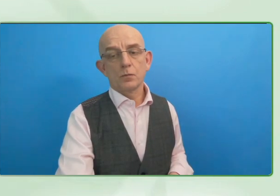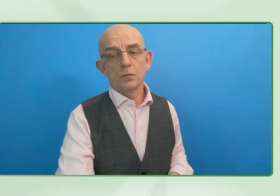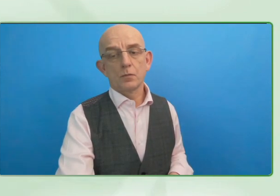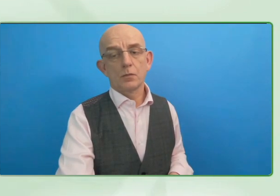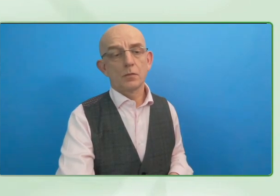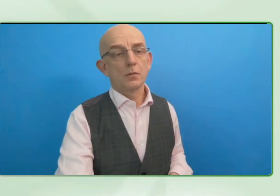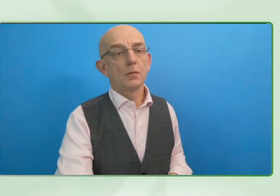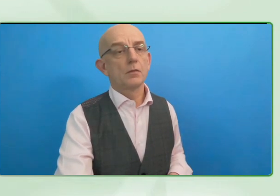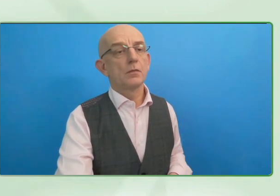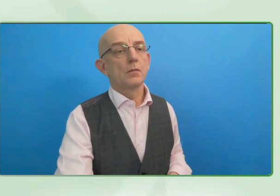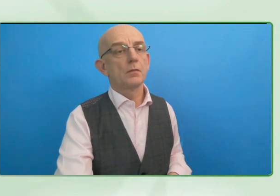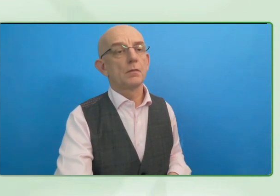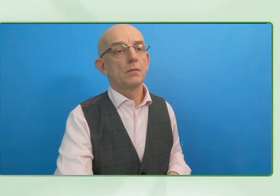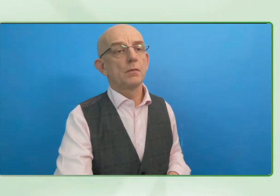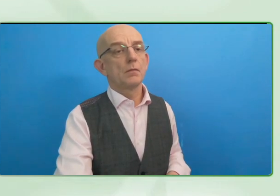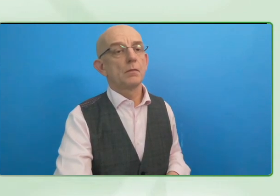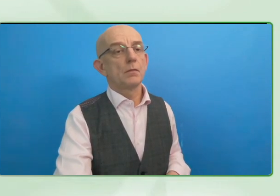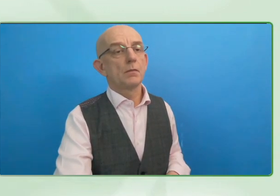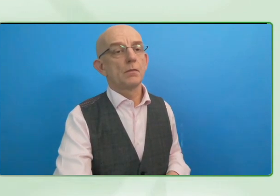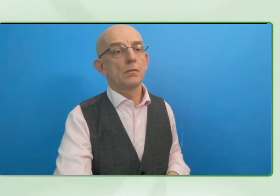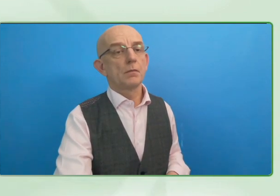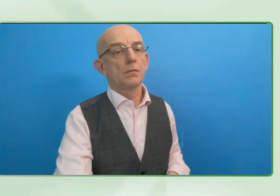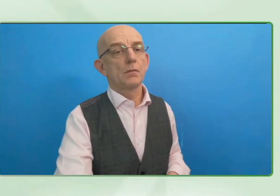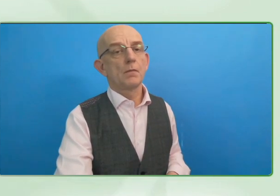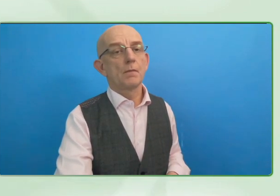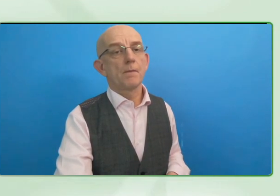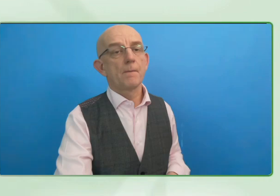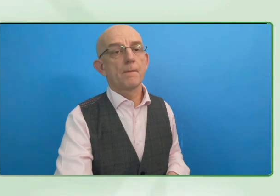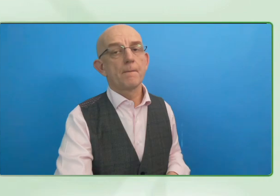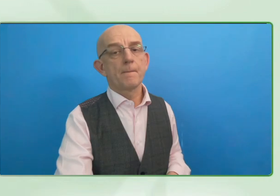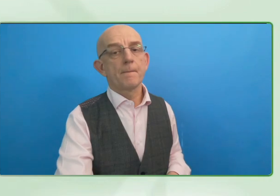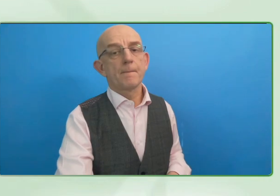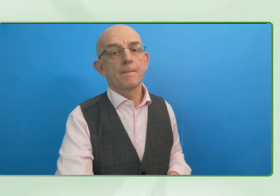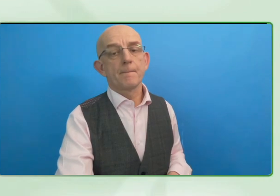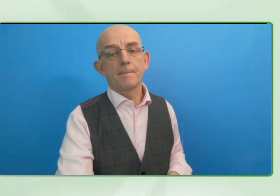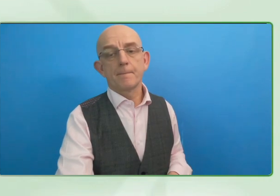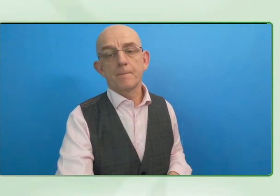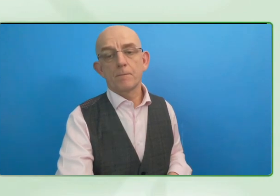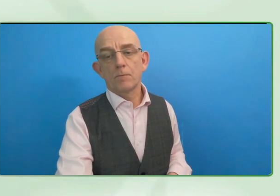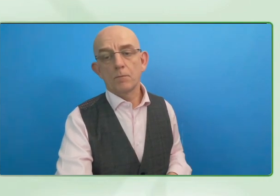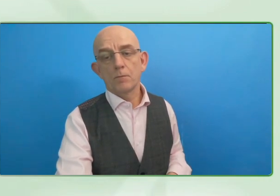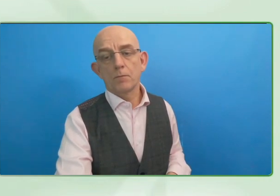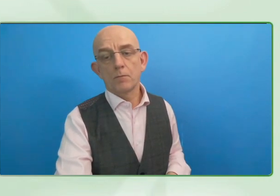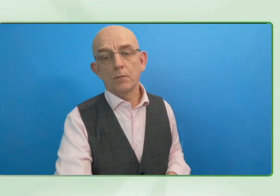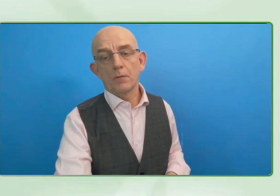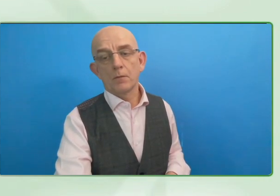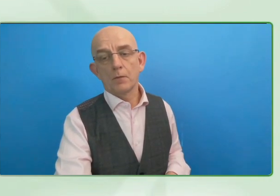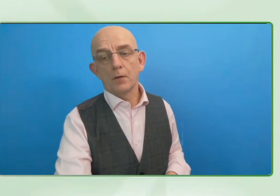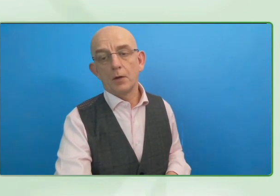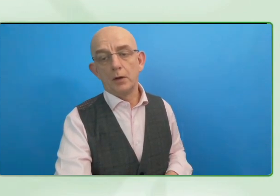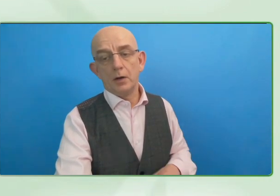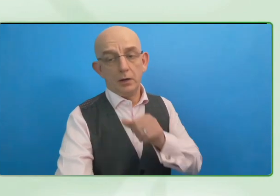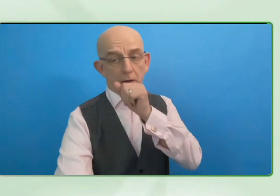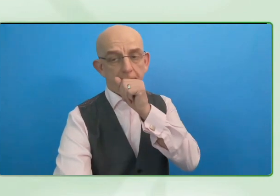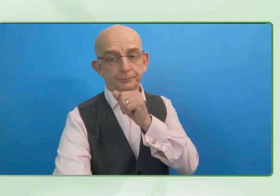years, but it's still fresh to us. So I'm looking forward to the next 25 years to see what's coming our